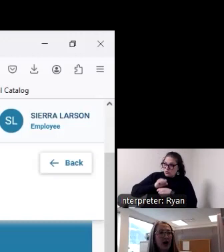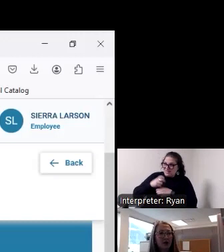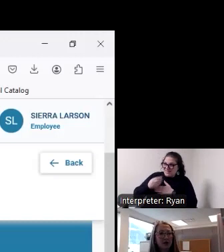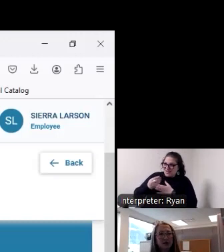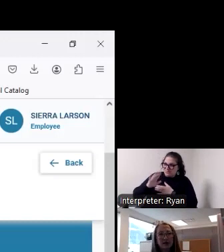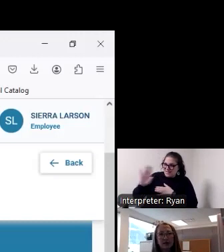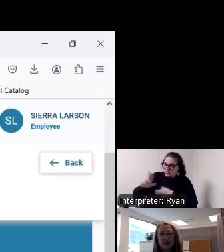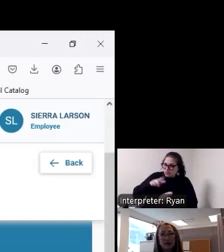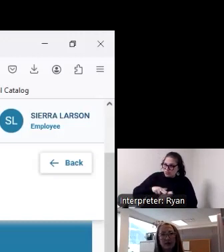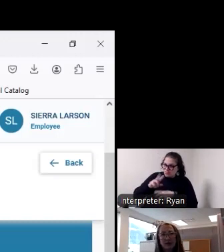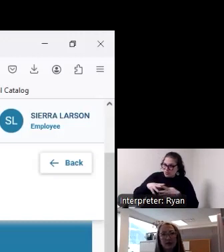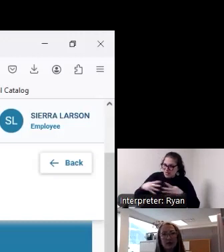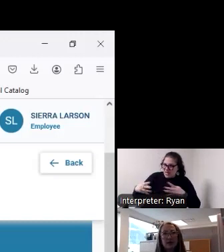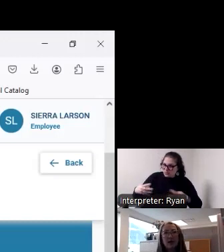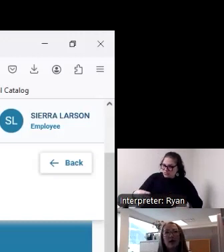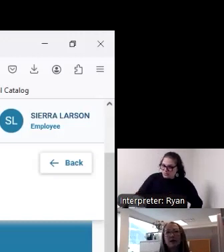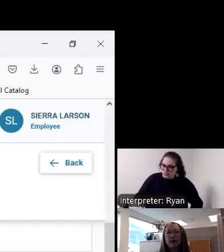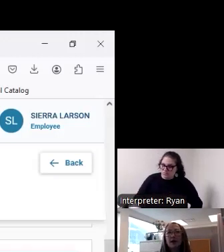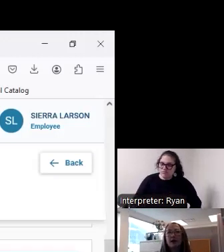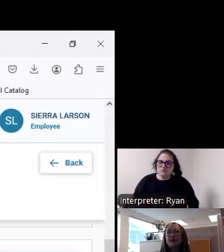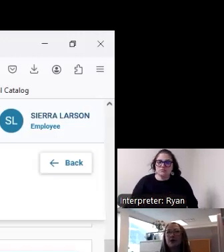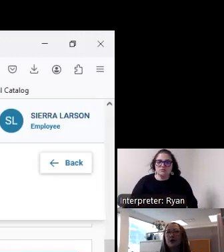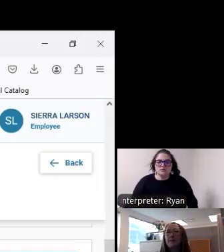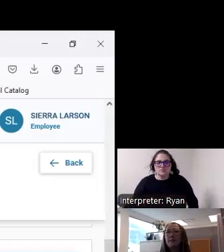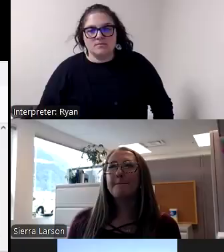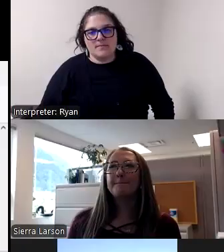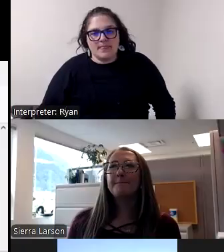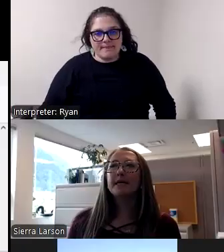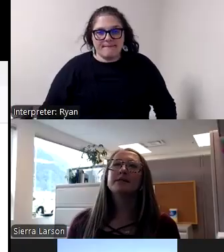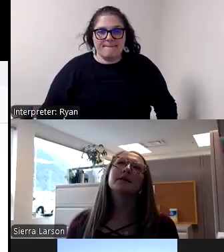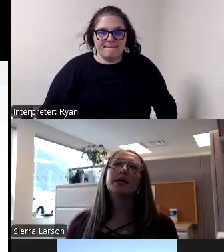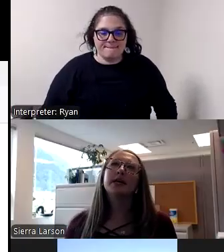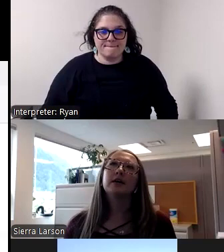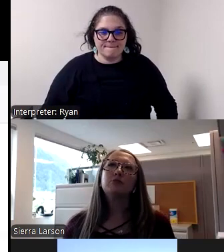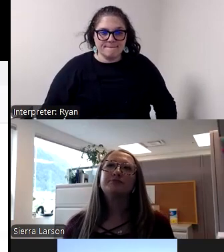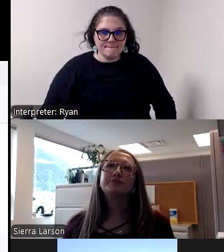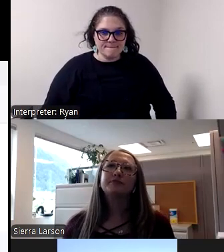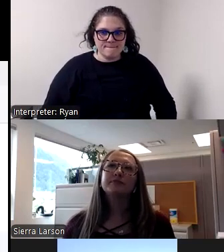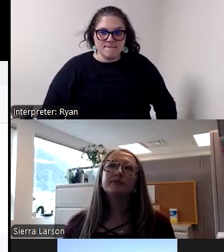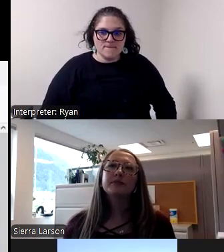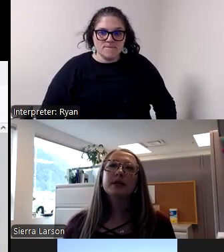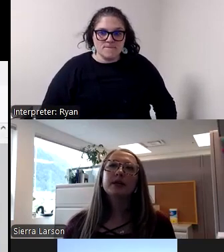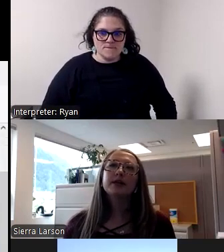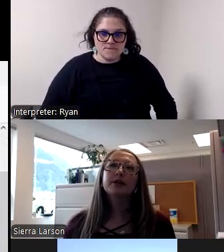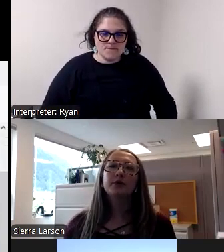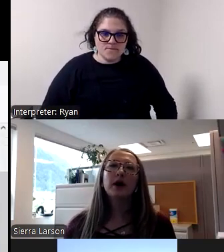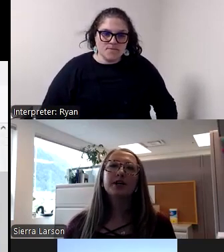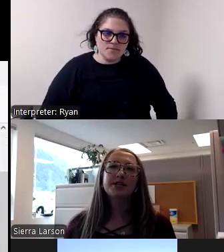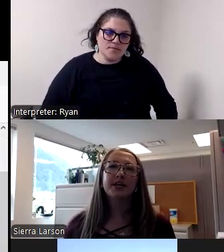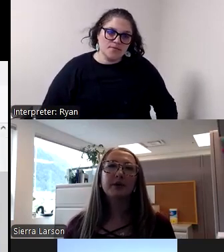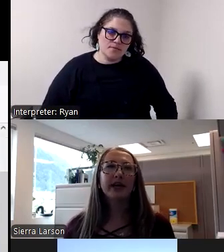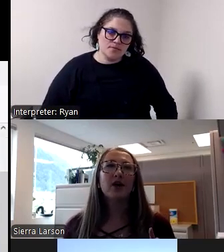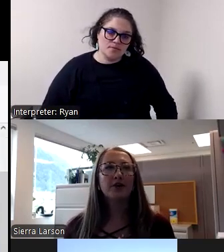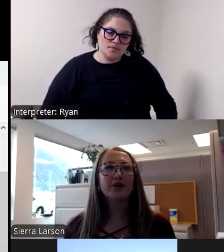scheduled hours? Yes. Yeah, so basically you would want to